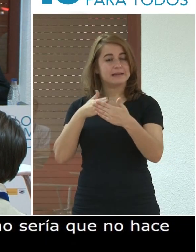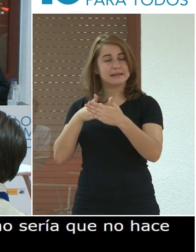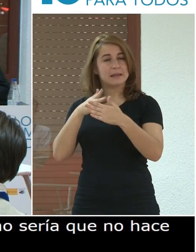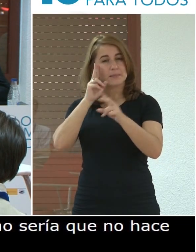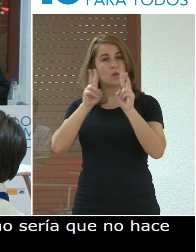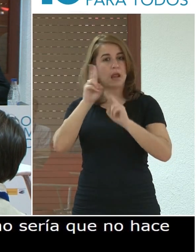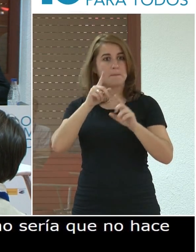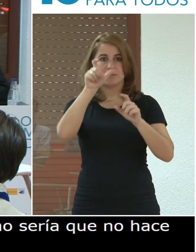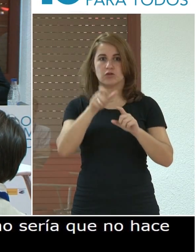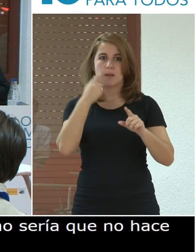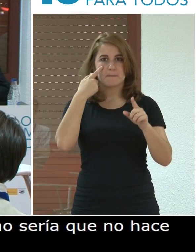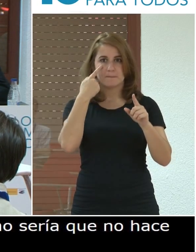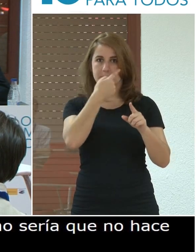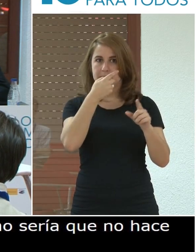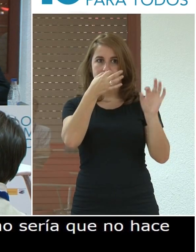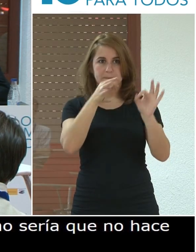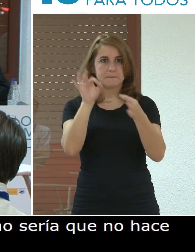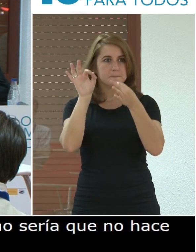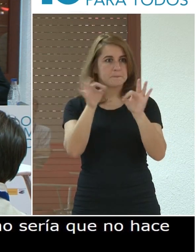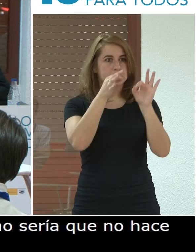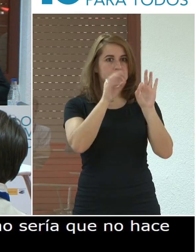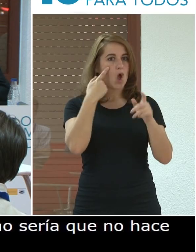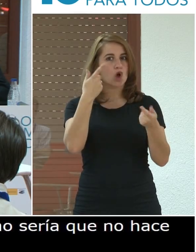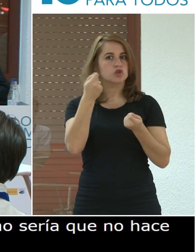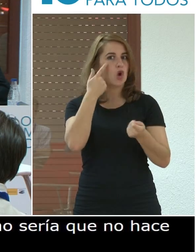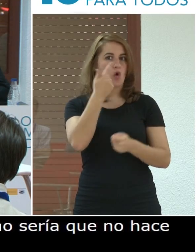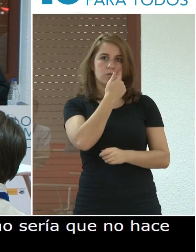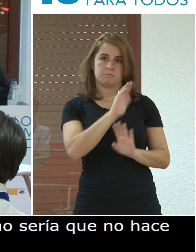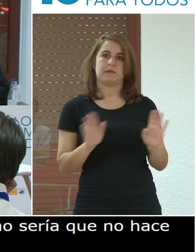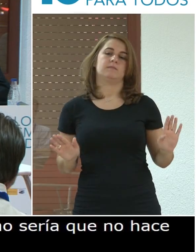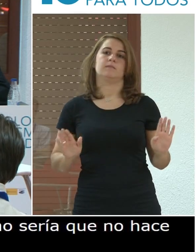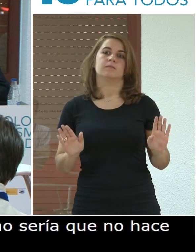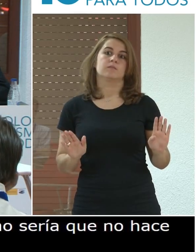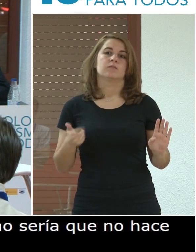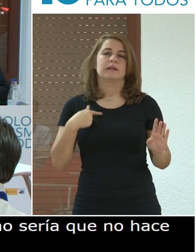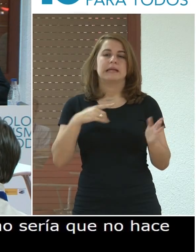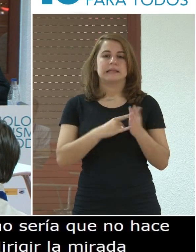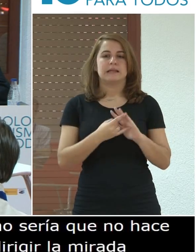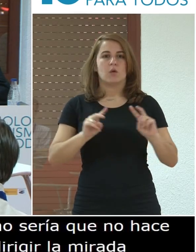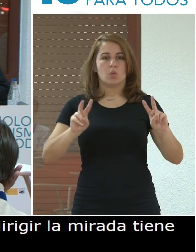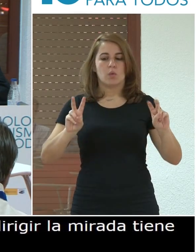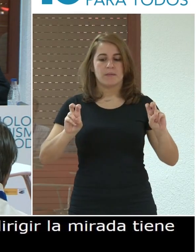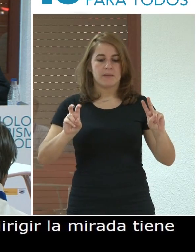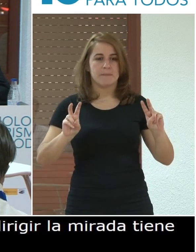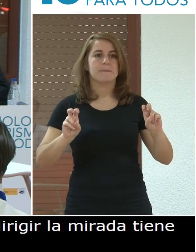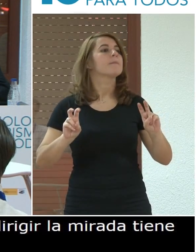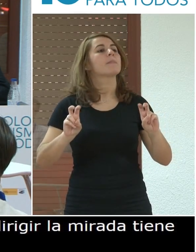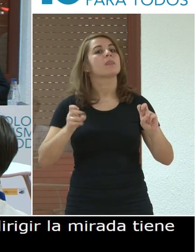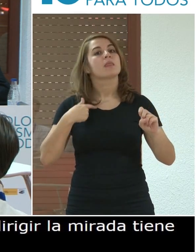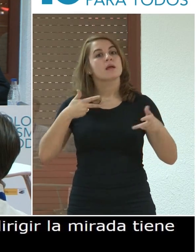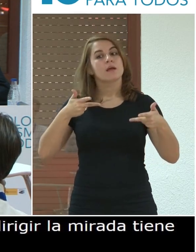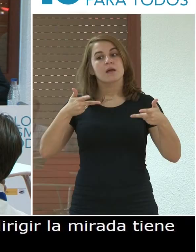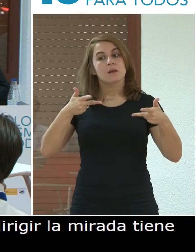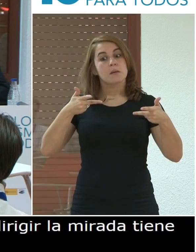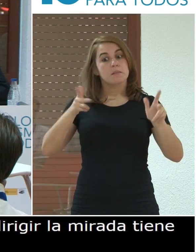and one of the limitations that the person has to control the direction of his or her